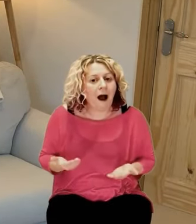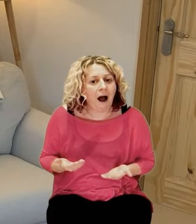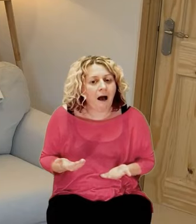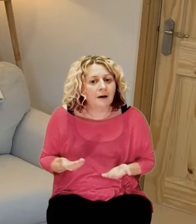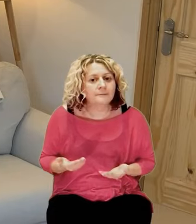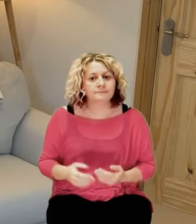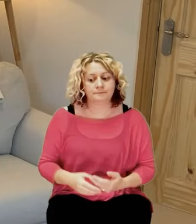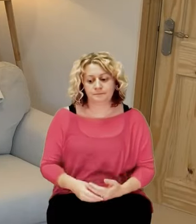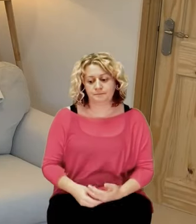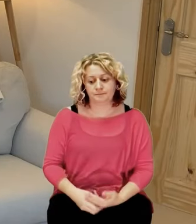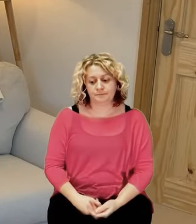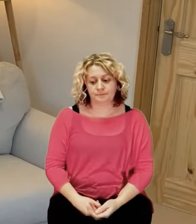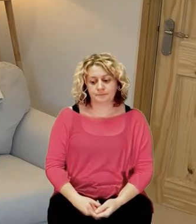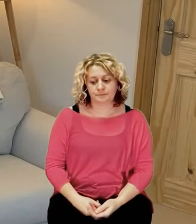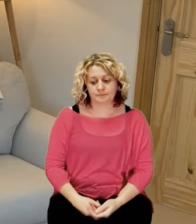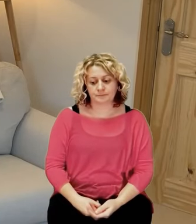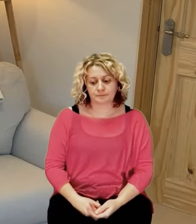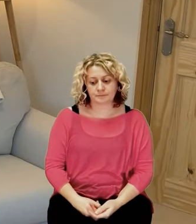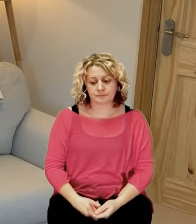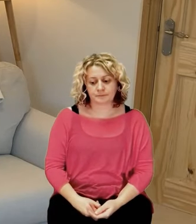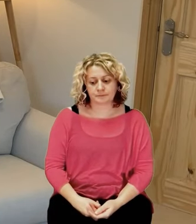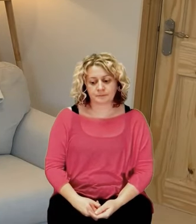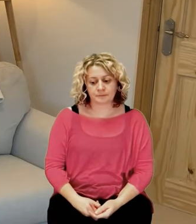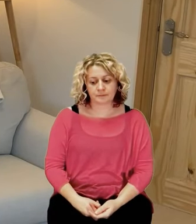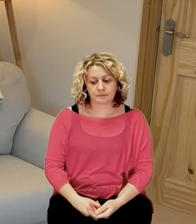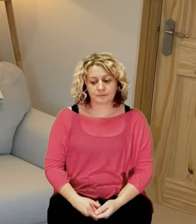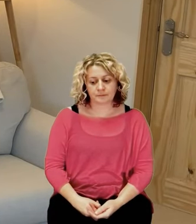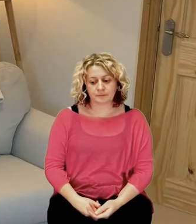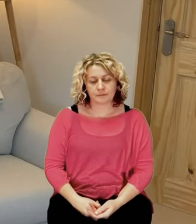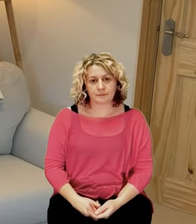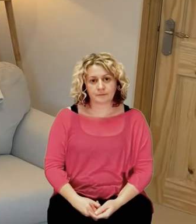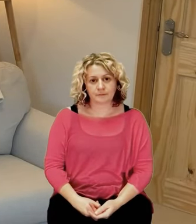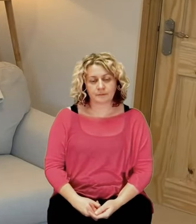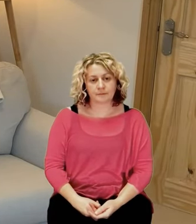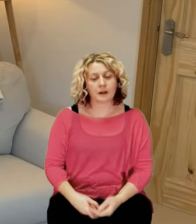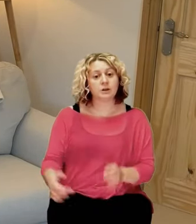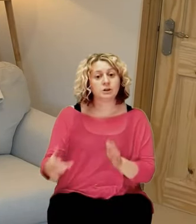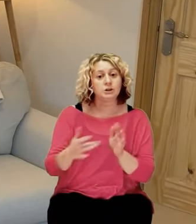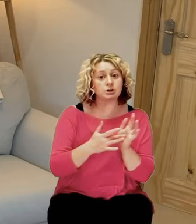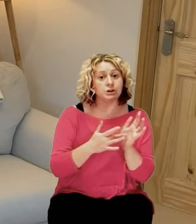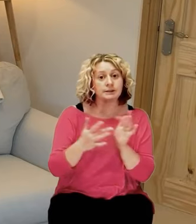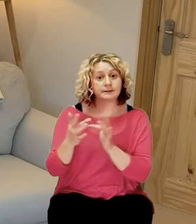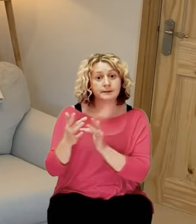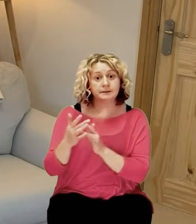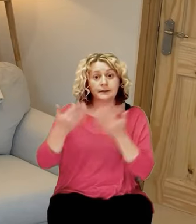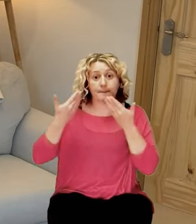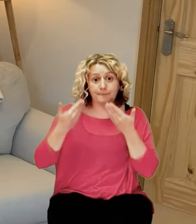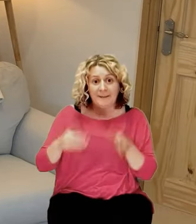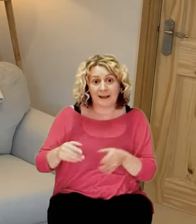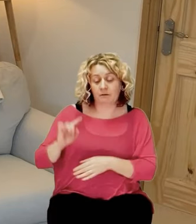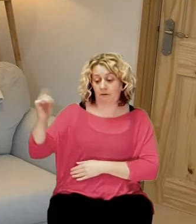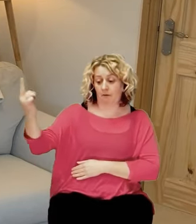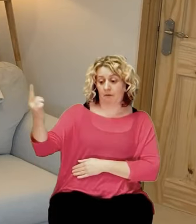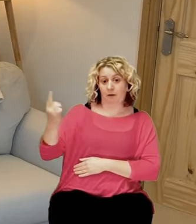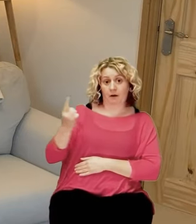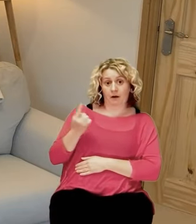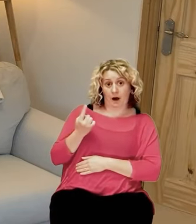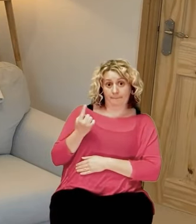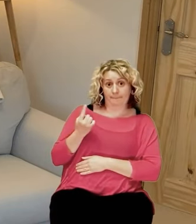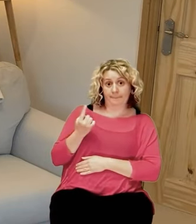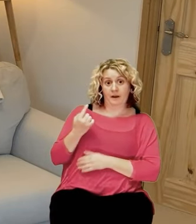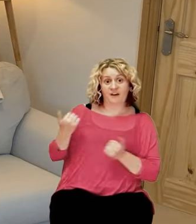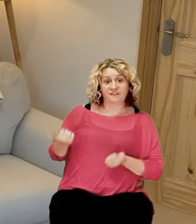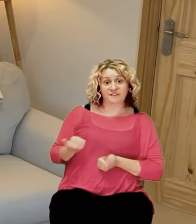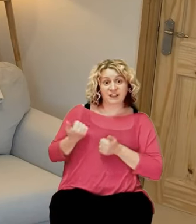gospel, what he did, what he's going to do when he comes again, right now, verse 12,